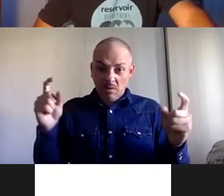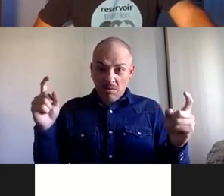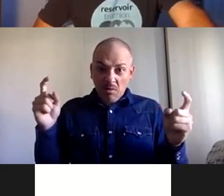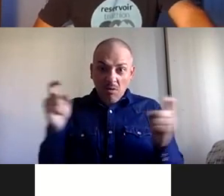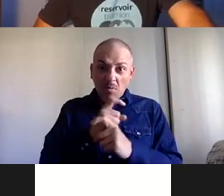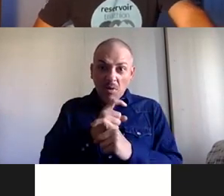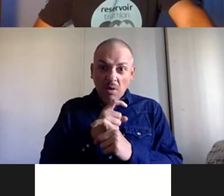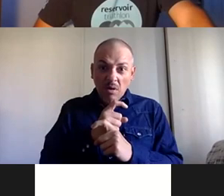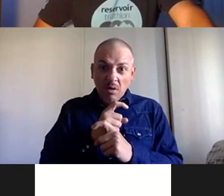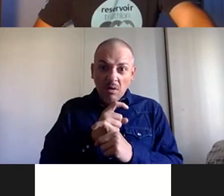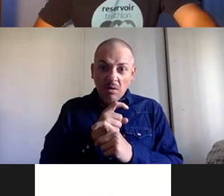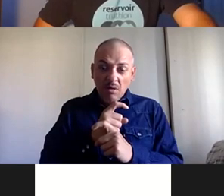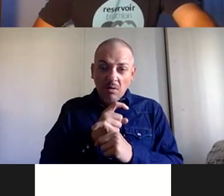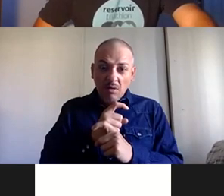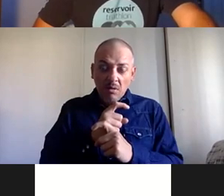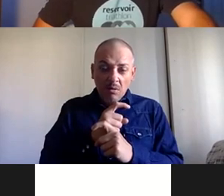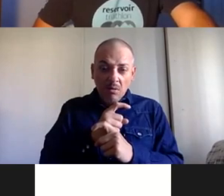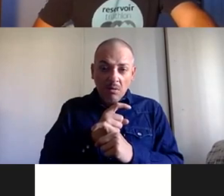So, for example, several